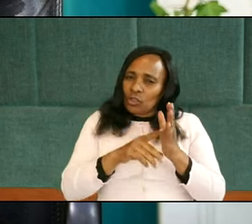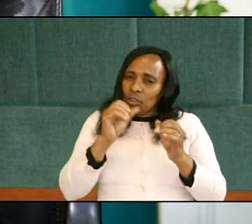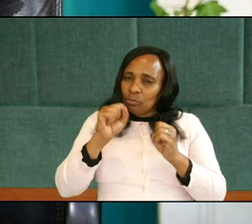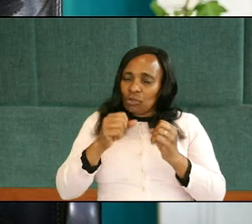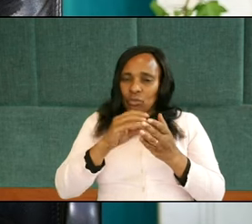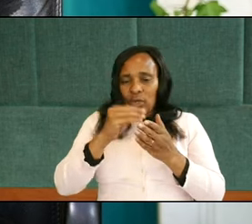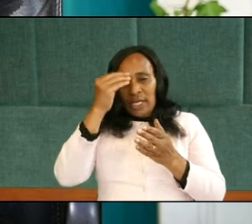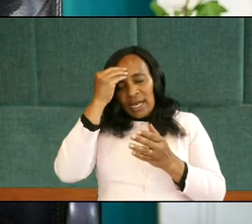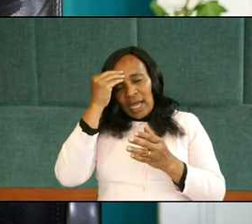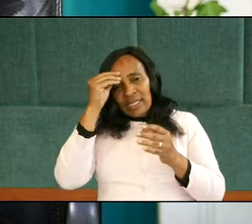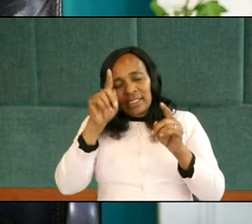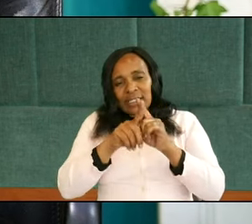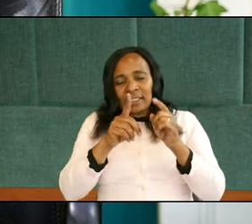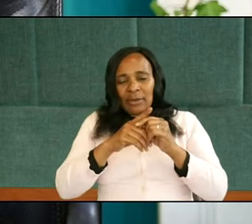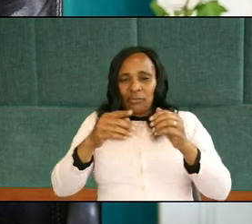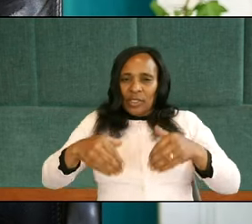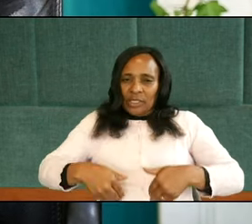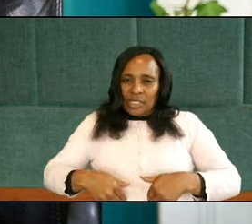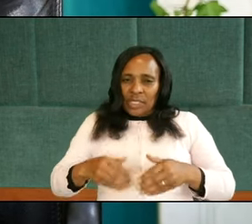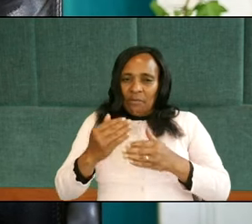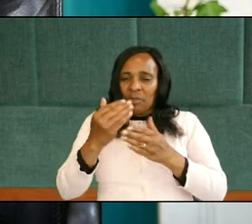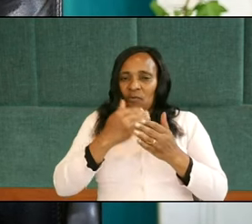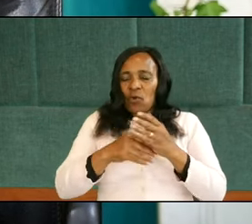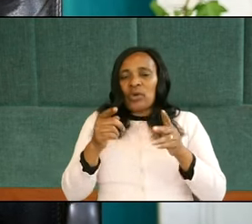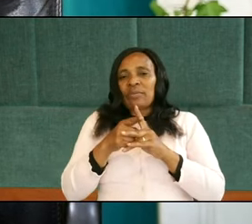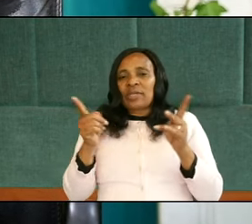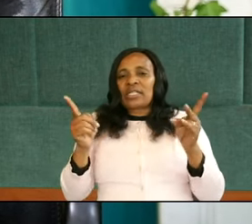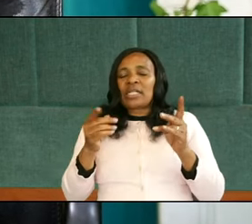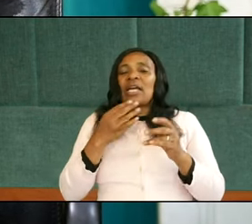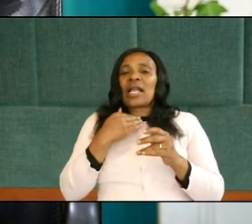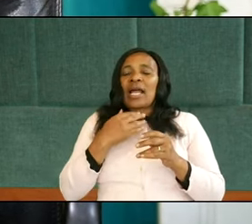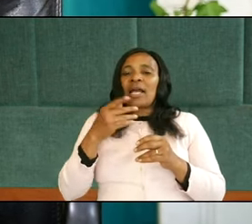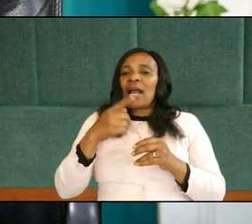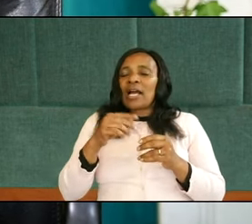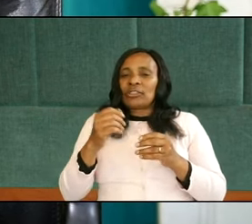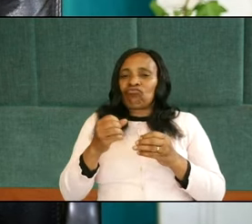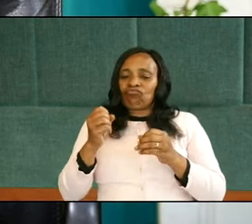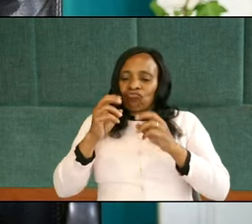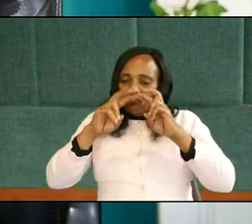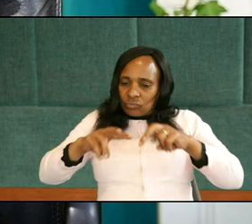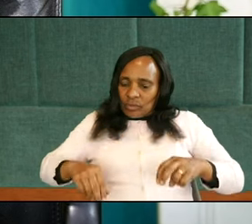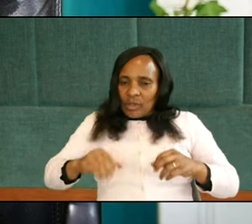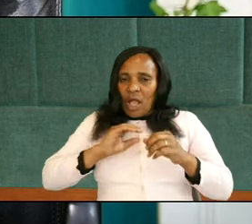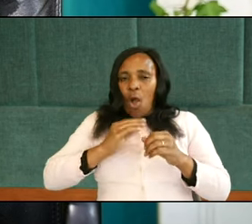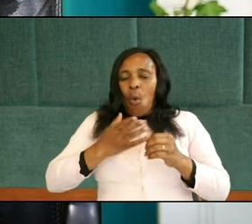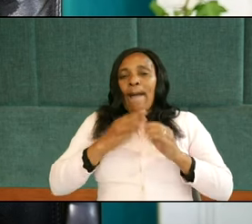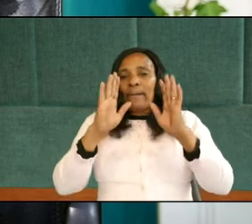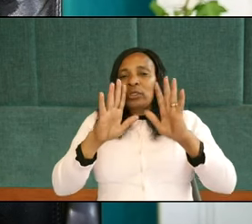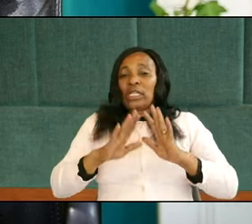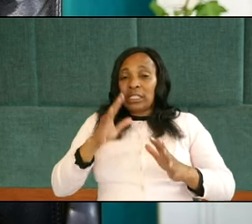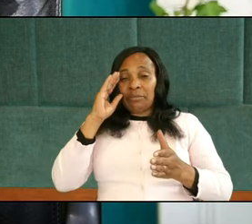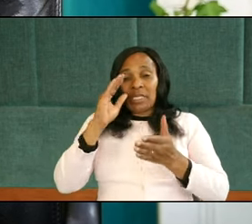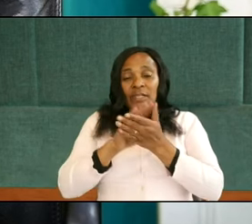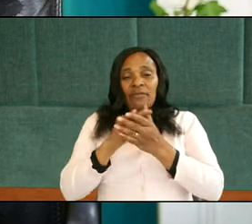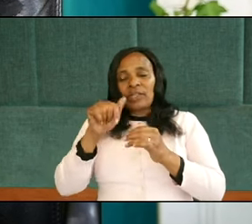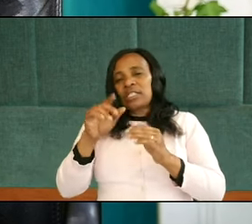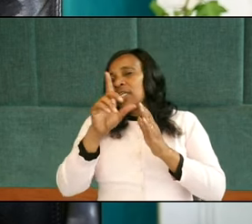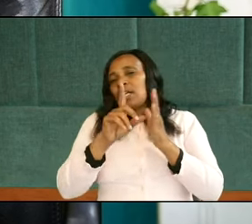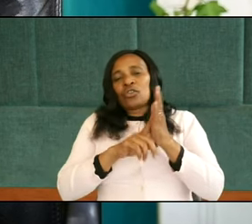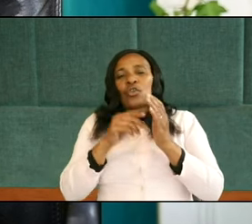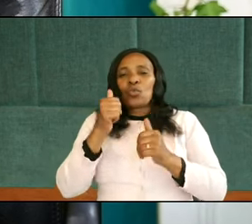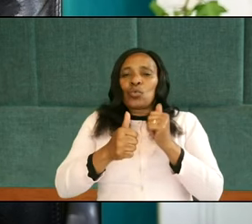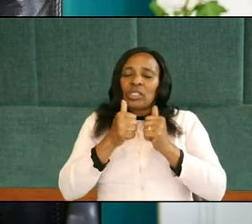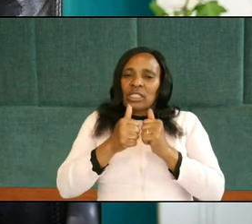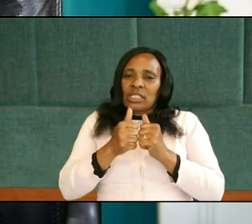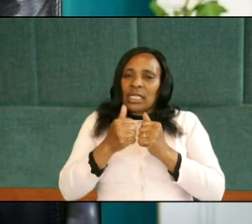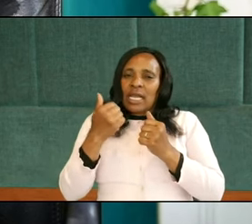from it as teens. Now, before we begin, I'd like us to explore our fundamental belief for this lesson, which